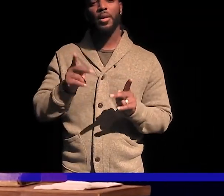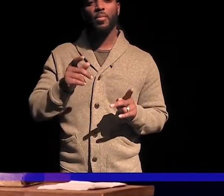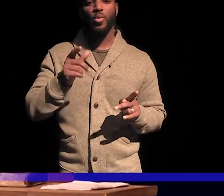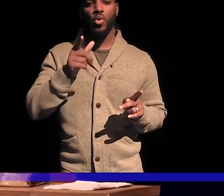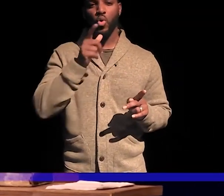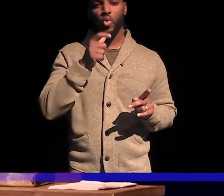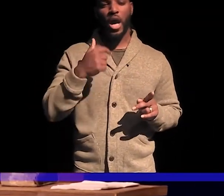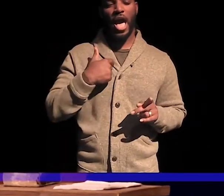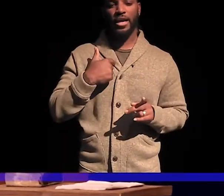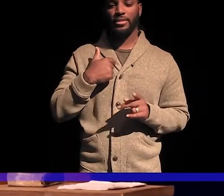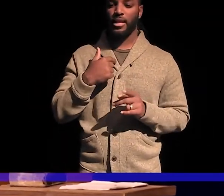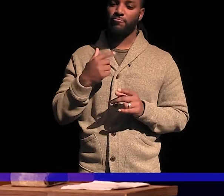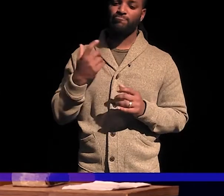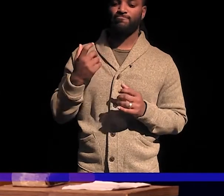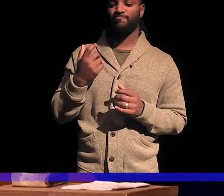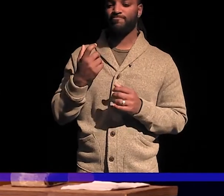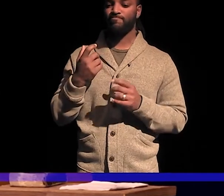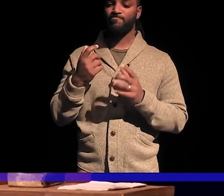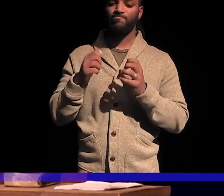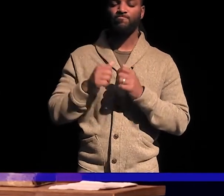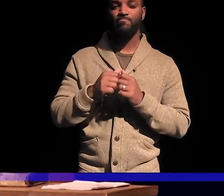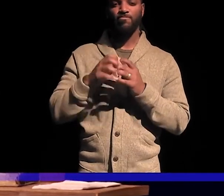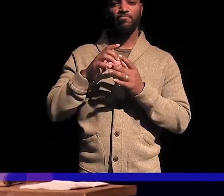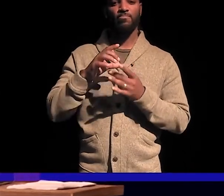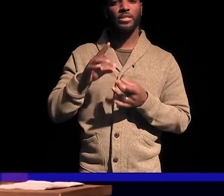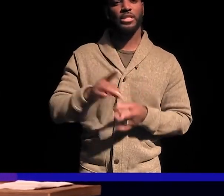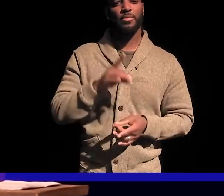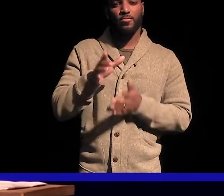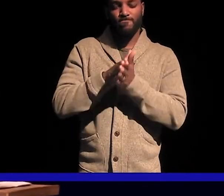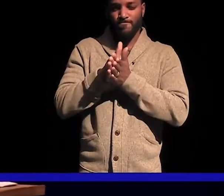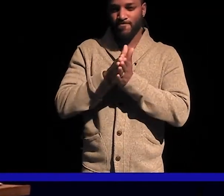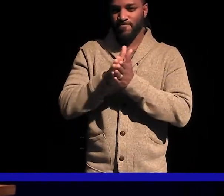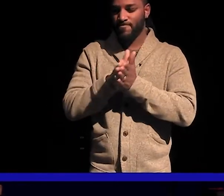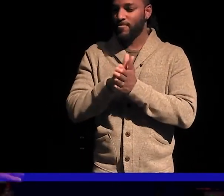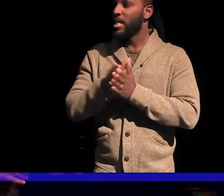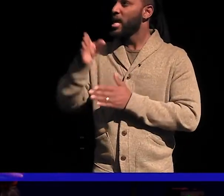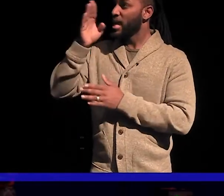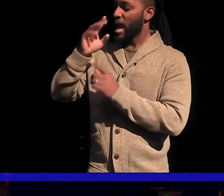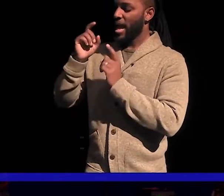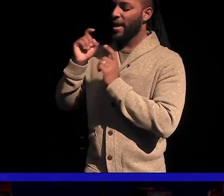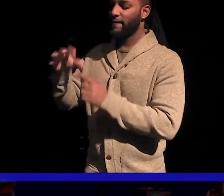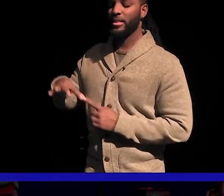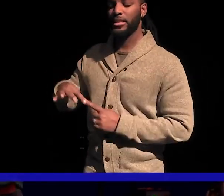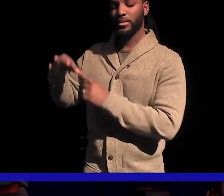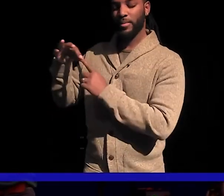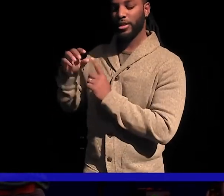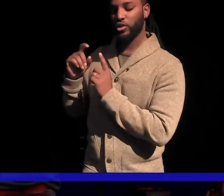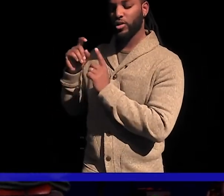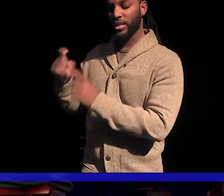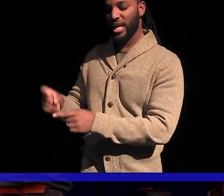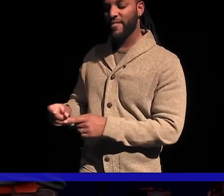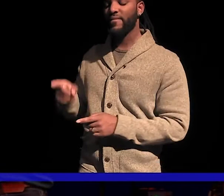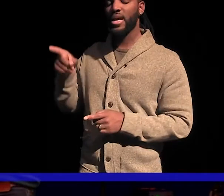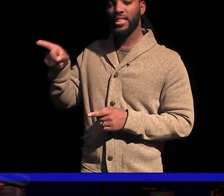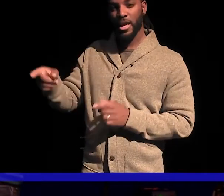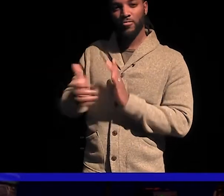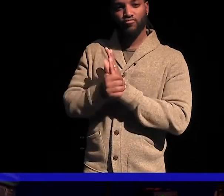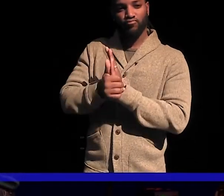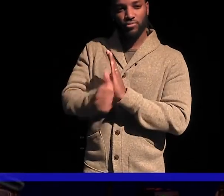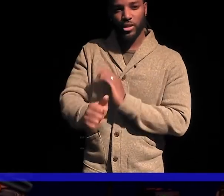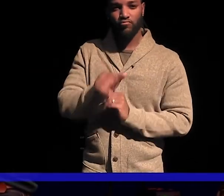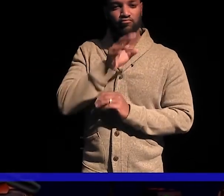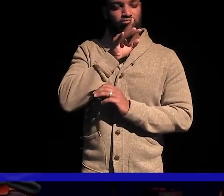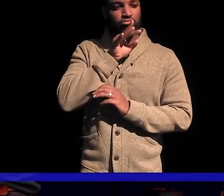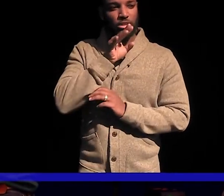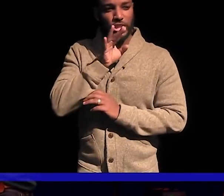entrepreneurial spirit. These are people that have been gifted by God, and they have a trajectory of evangelism and